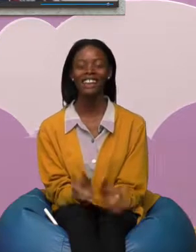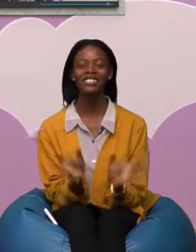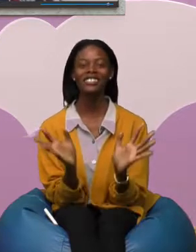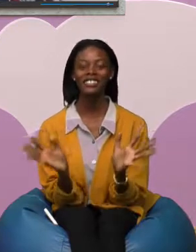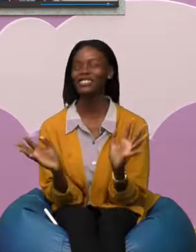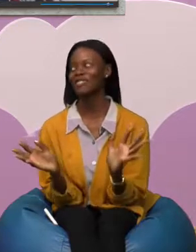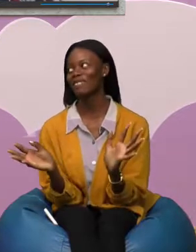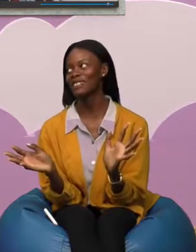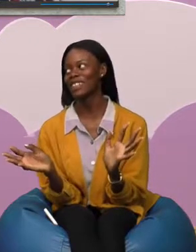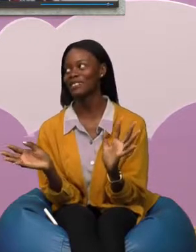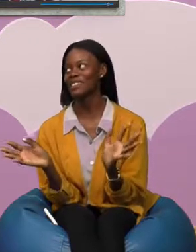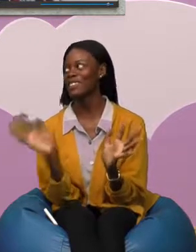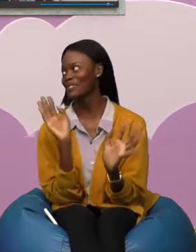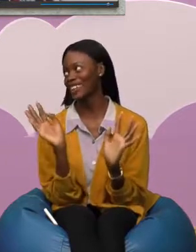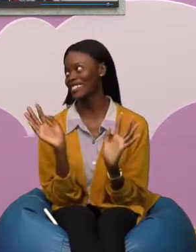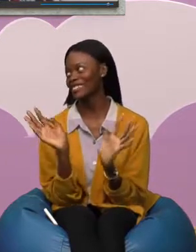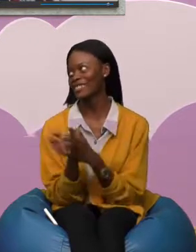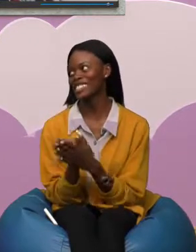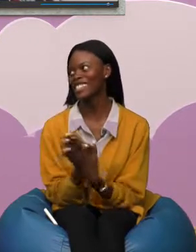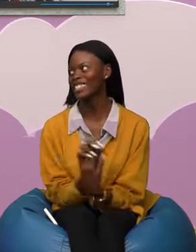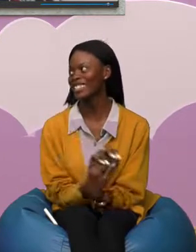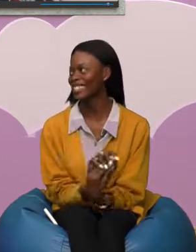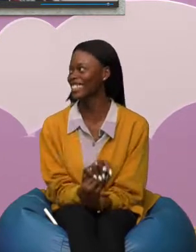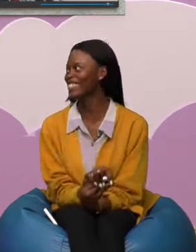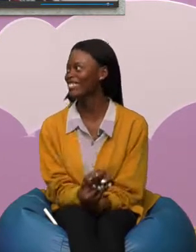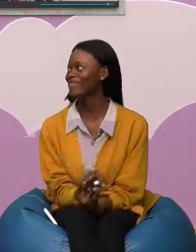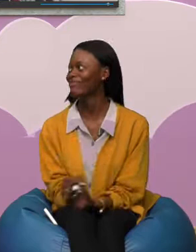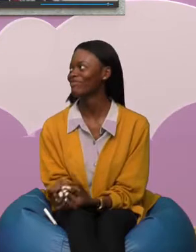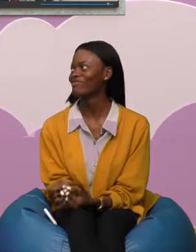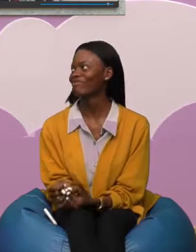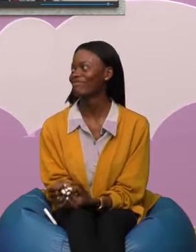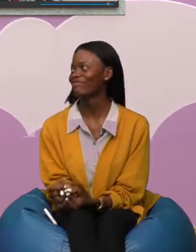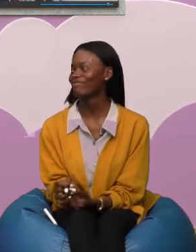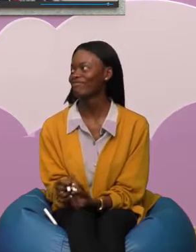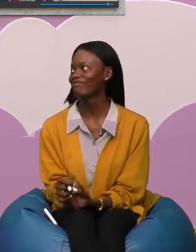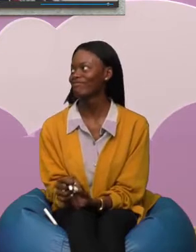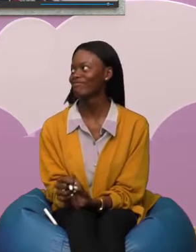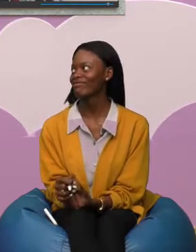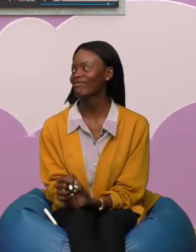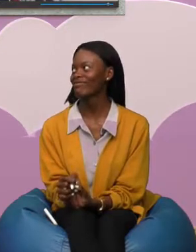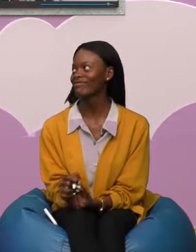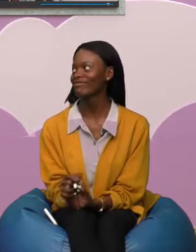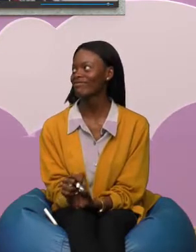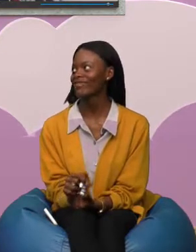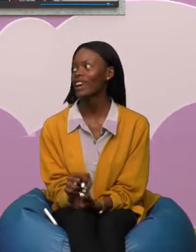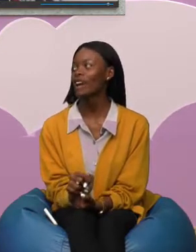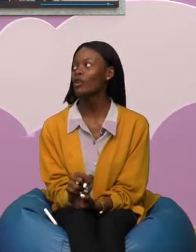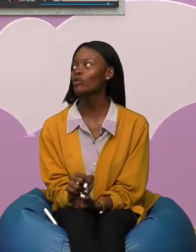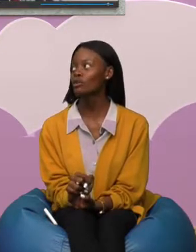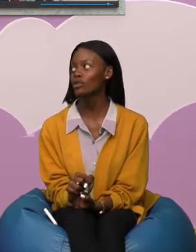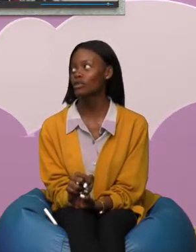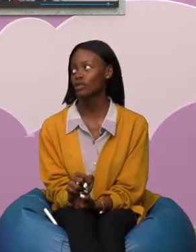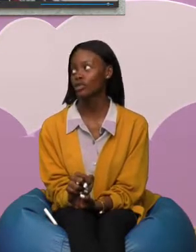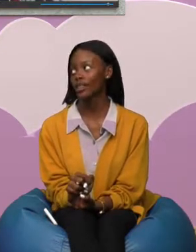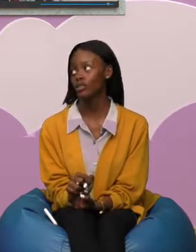I had so much fun drawing that fire truck, Marisa. Oh, wait, you did a brilliant job. It's the best fire truck I've seen in my whole life. I hope